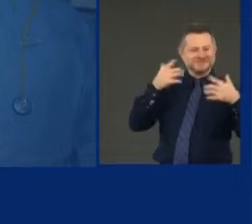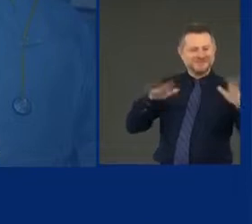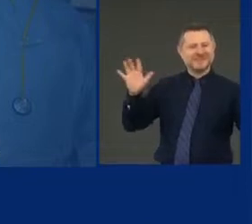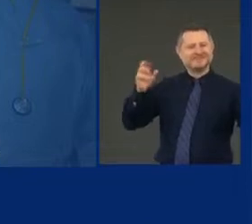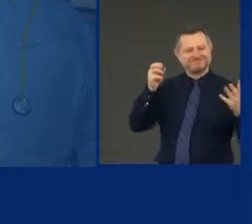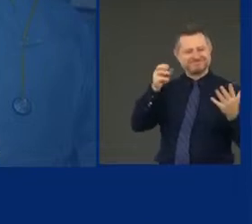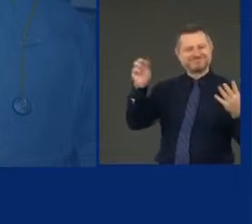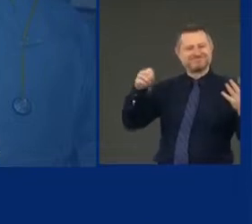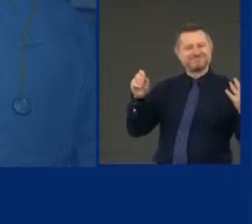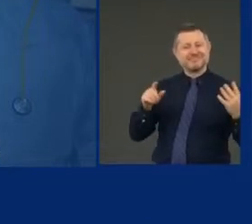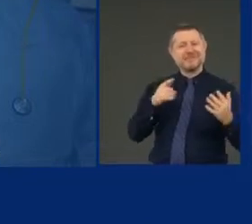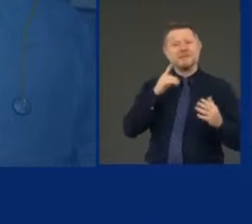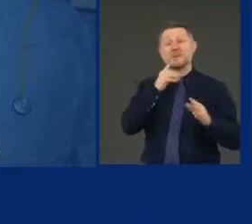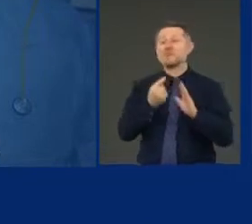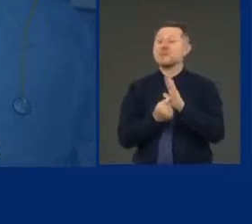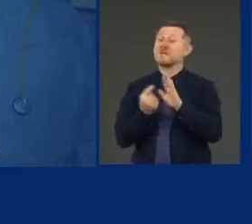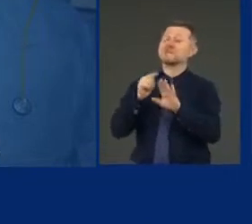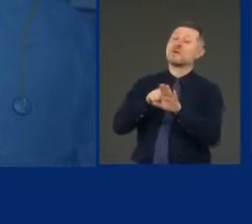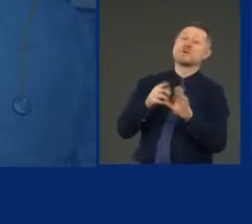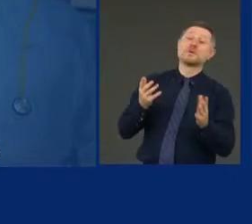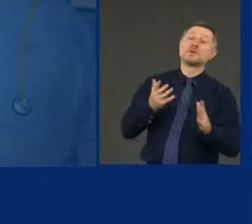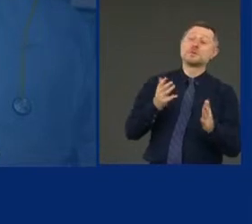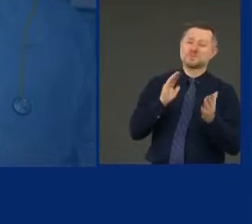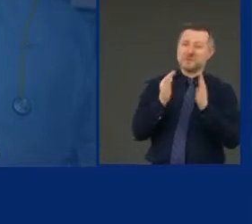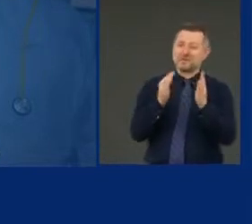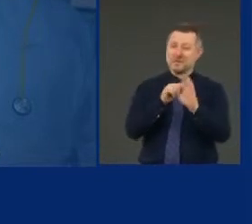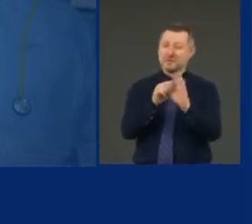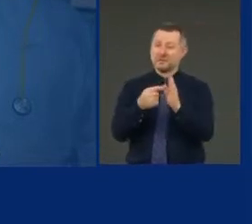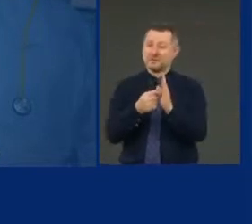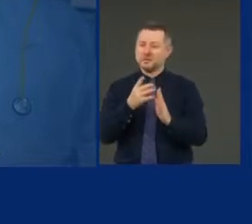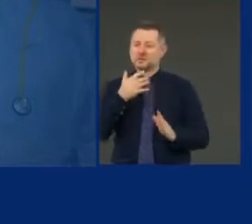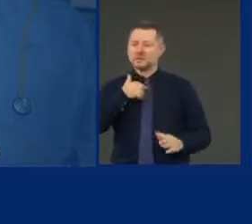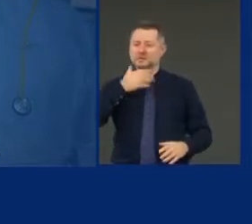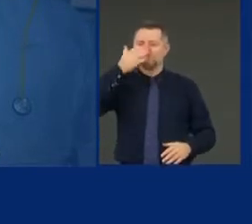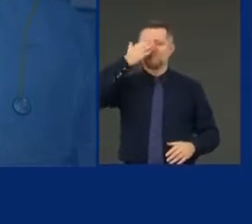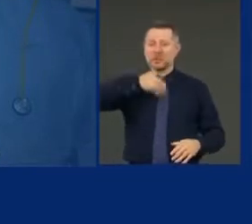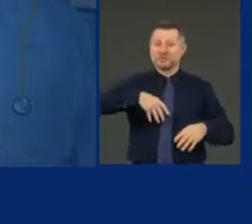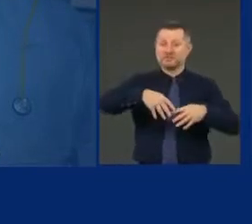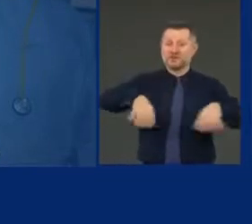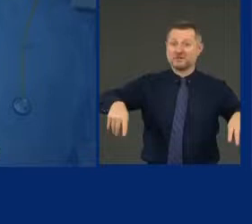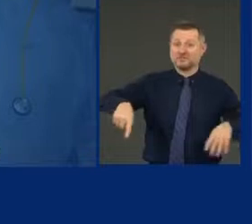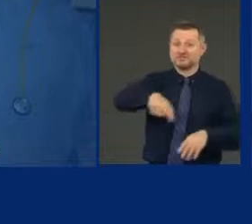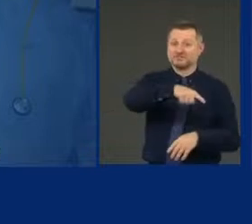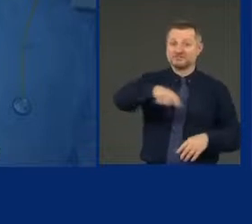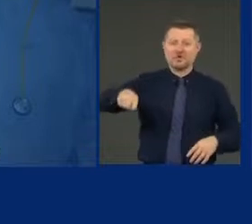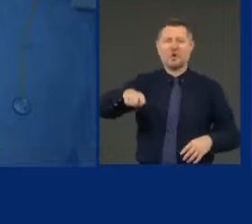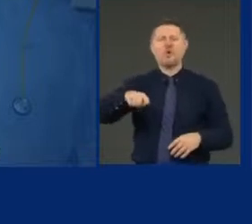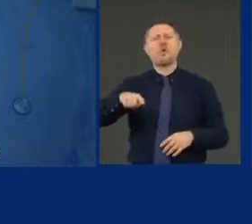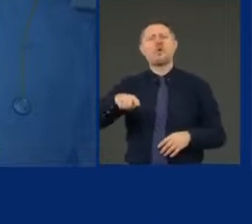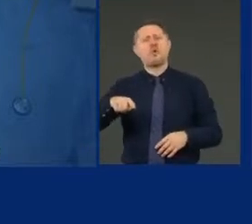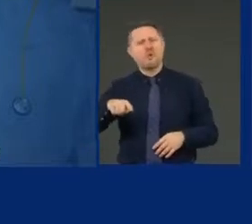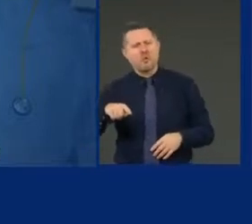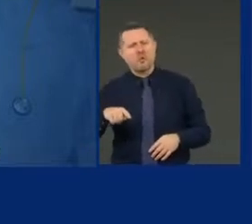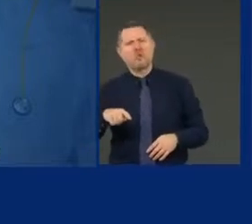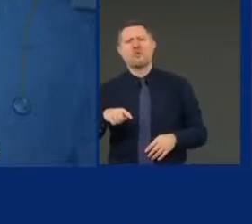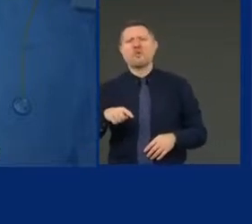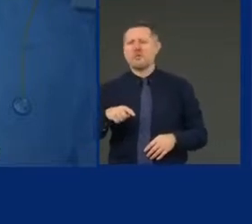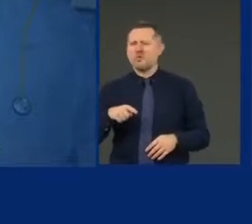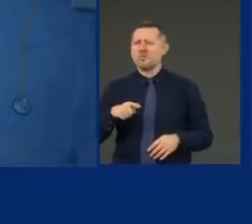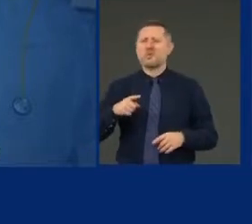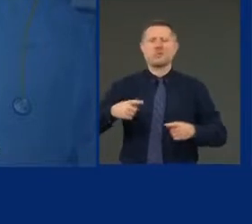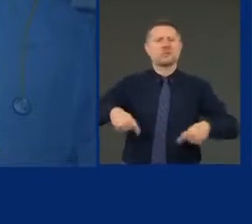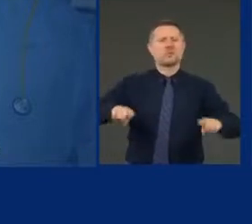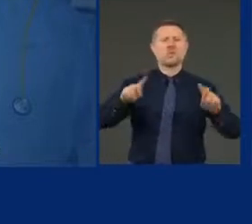metaphor for all of it, was the frontline workers. What they did. And they are